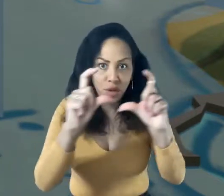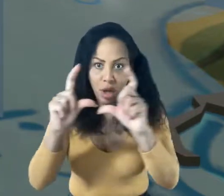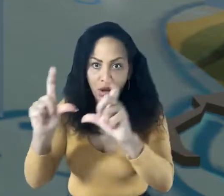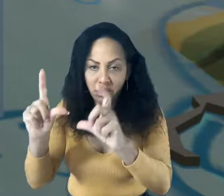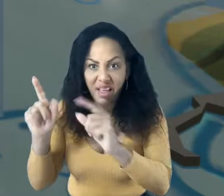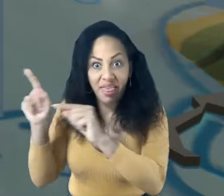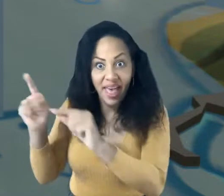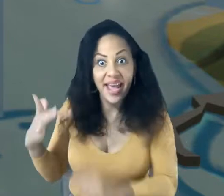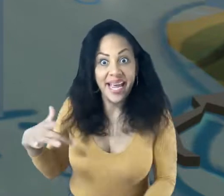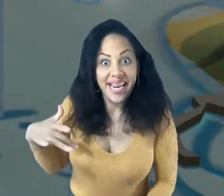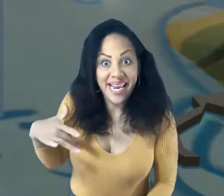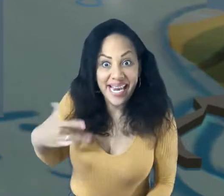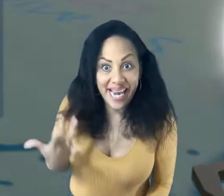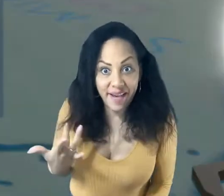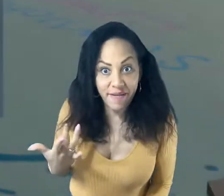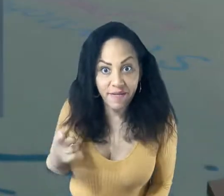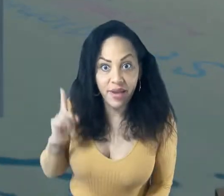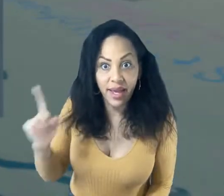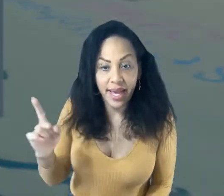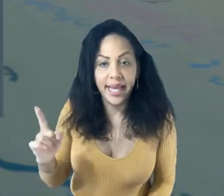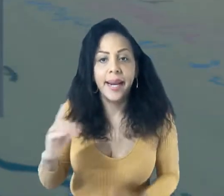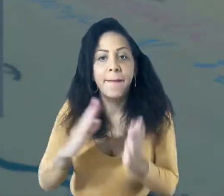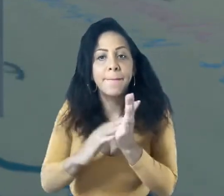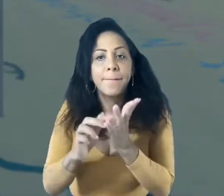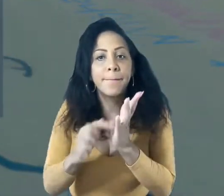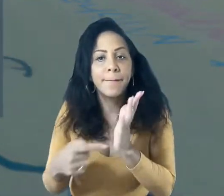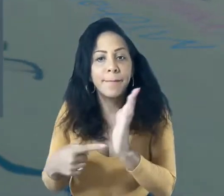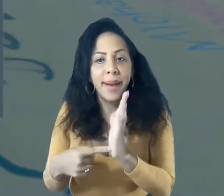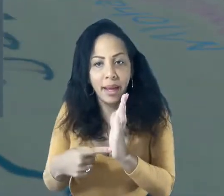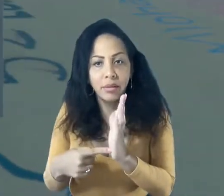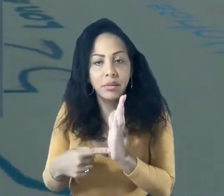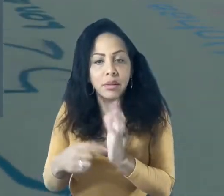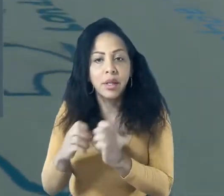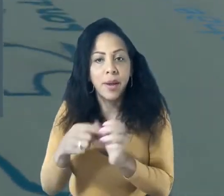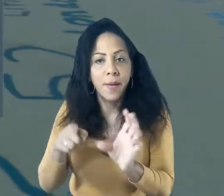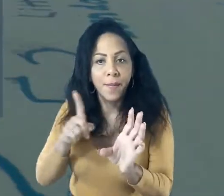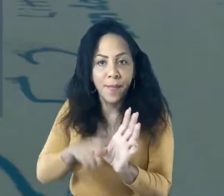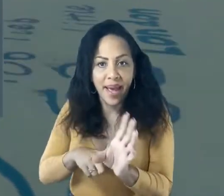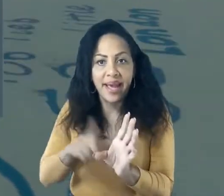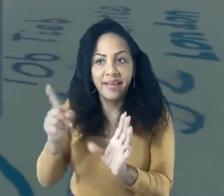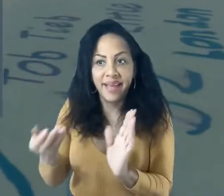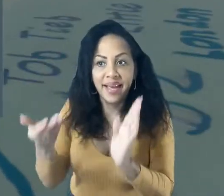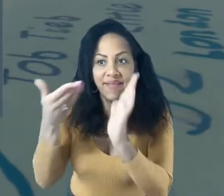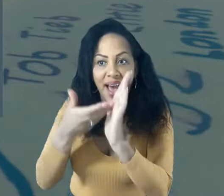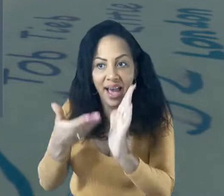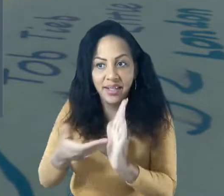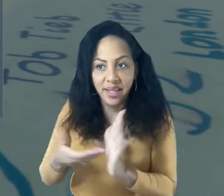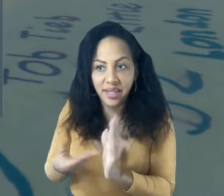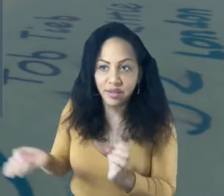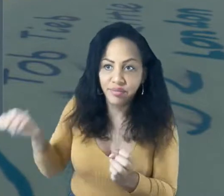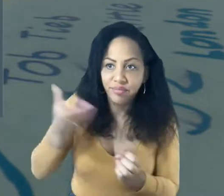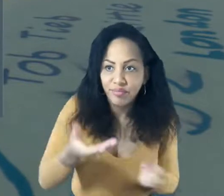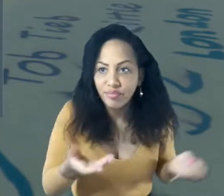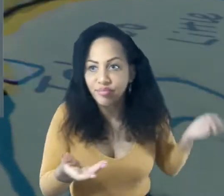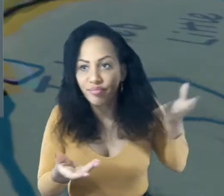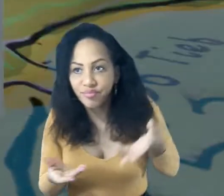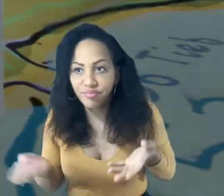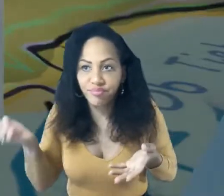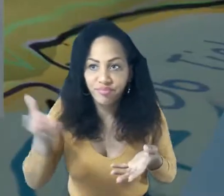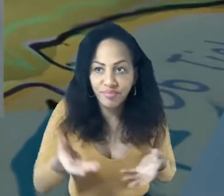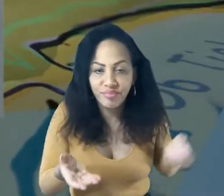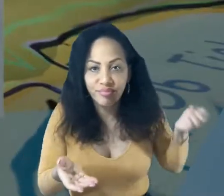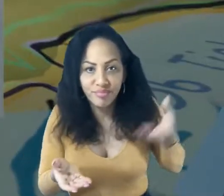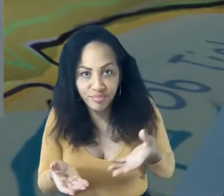are our cartographers, and they have put their stories on this map. I'd like to invite you to